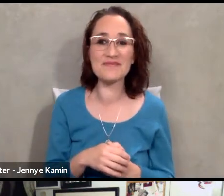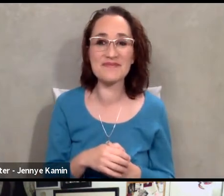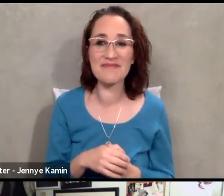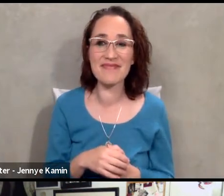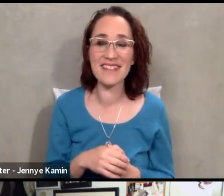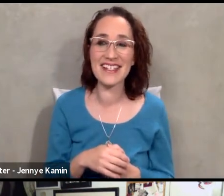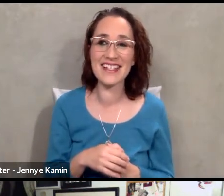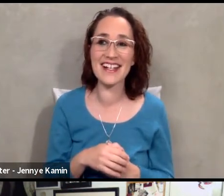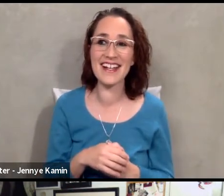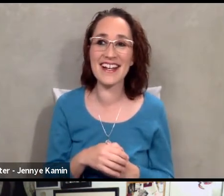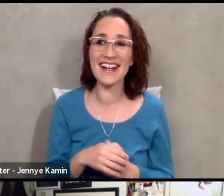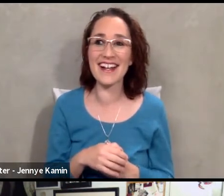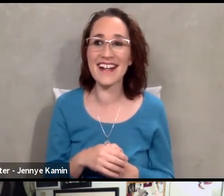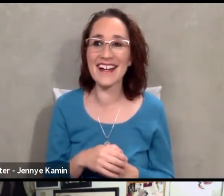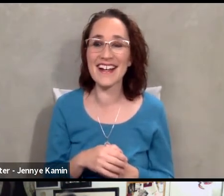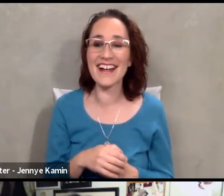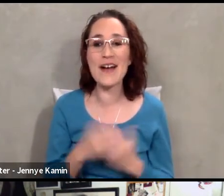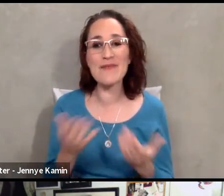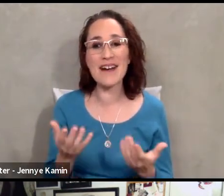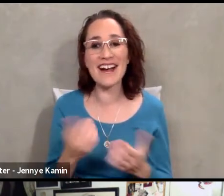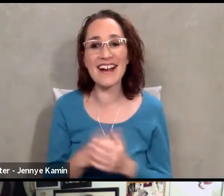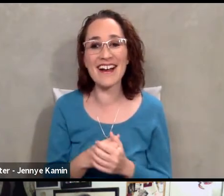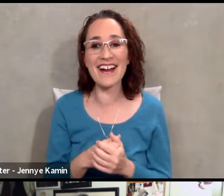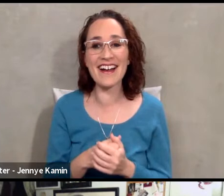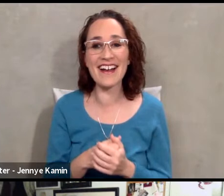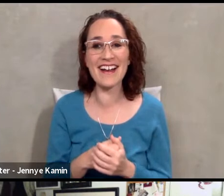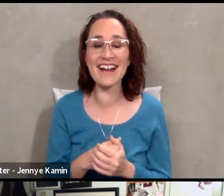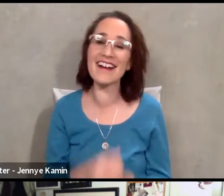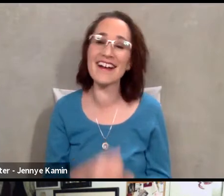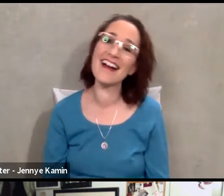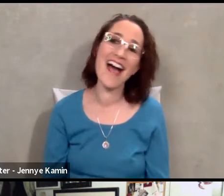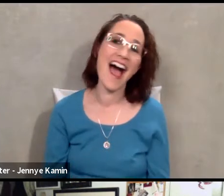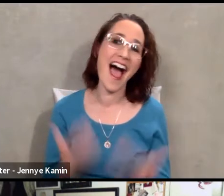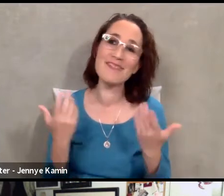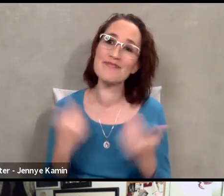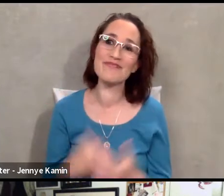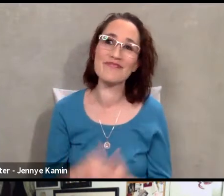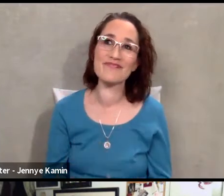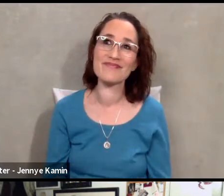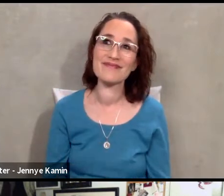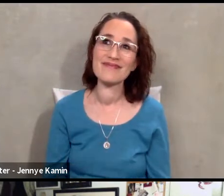And you know, but you know,